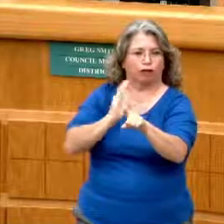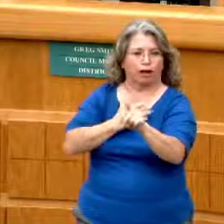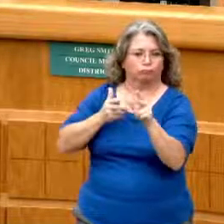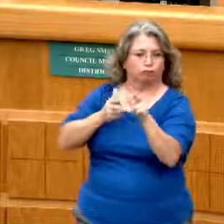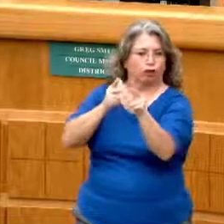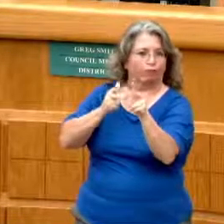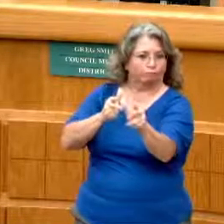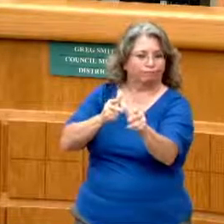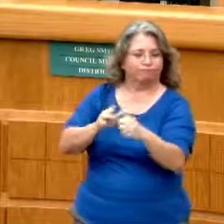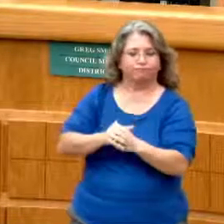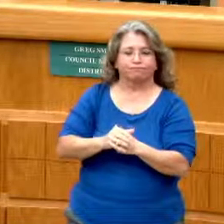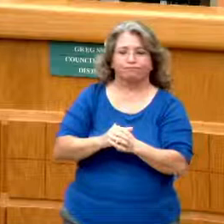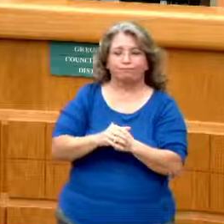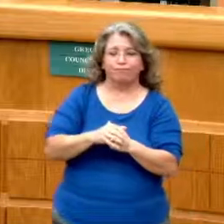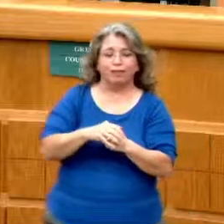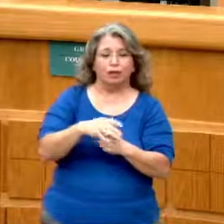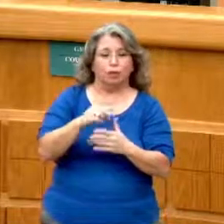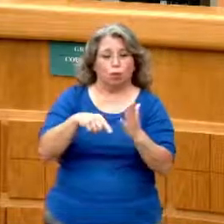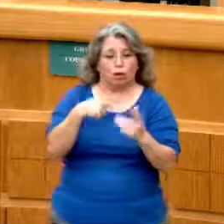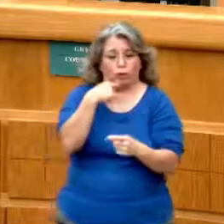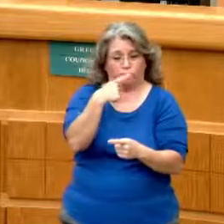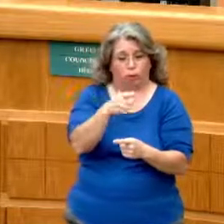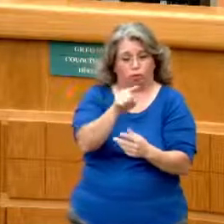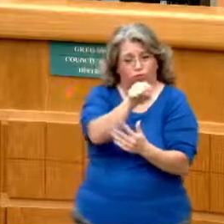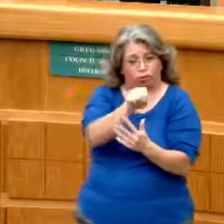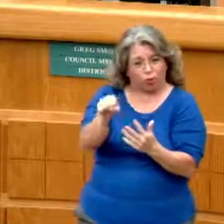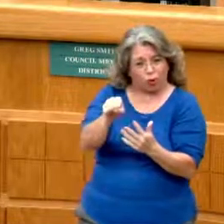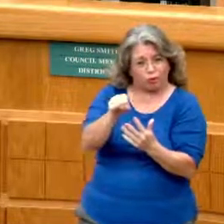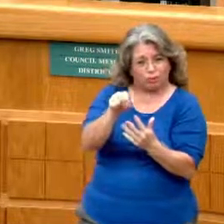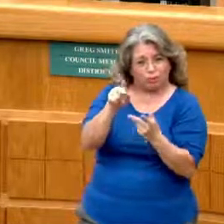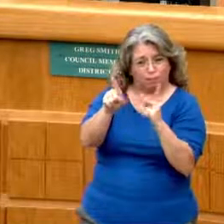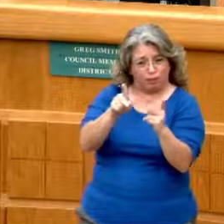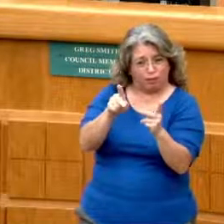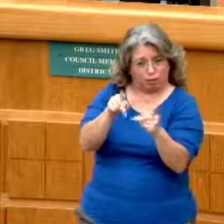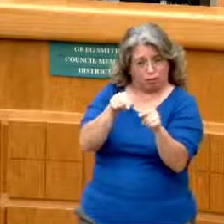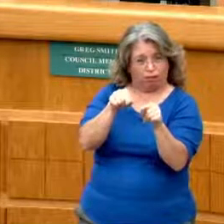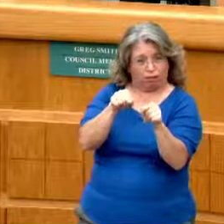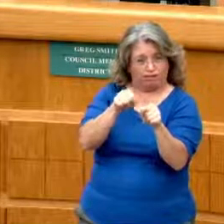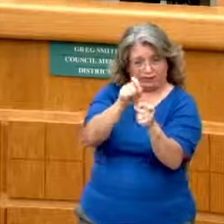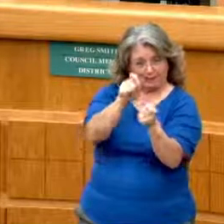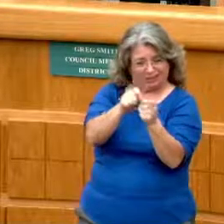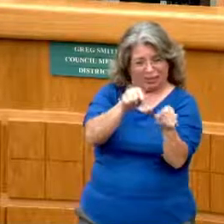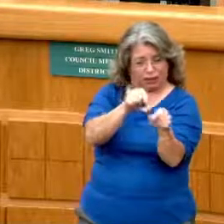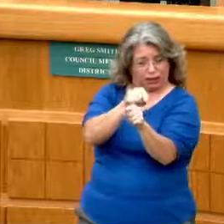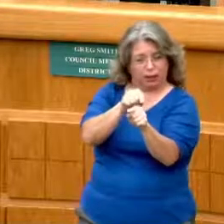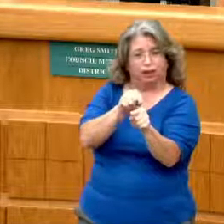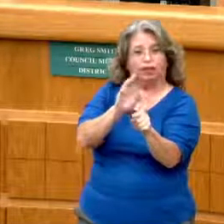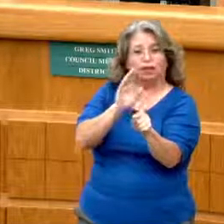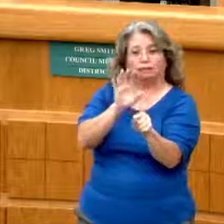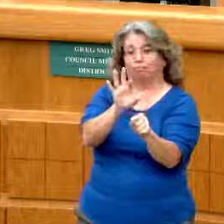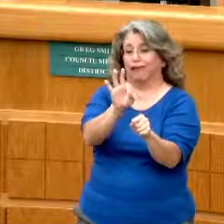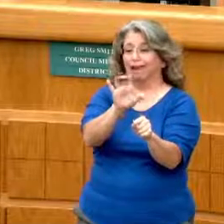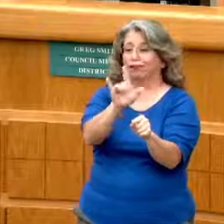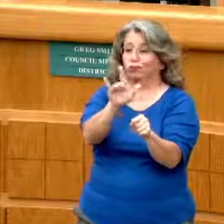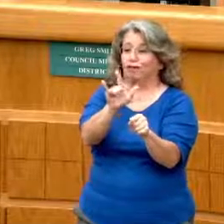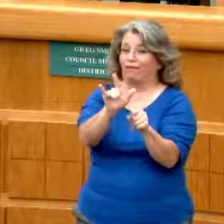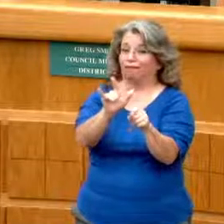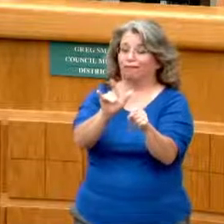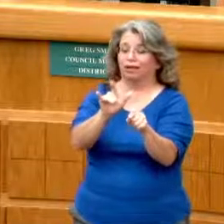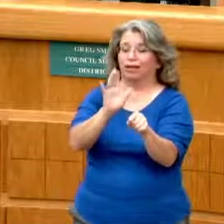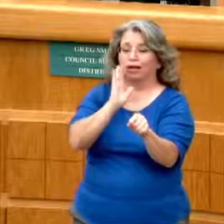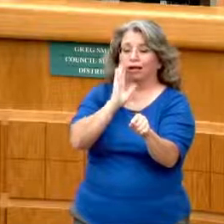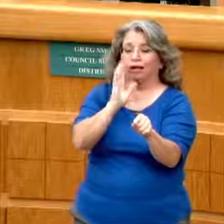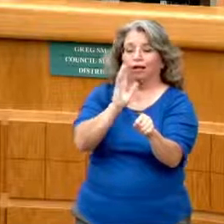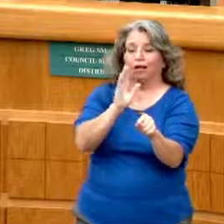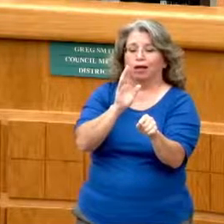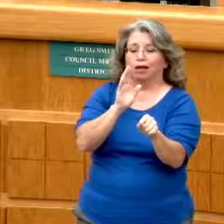What we're going to be telling them right now, and then later on after this media event, we'll be telling 925 of them through a reverse